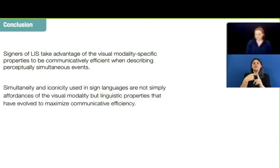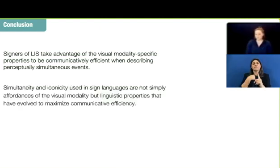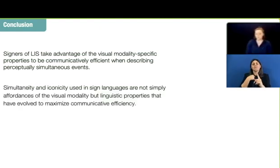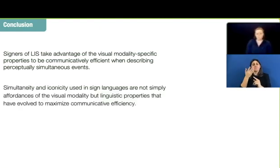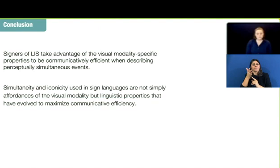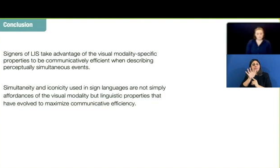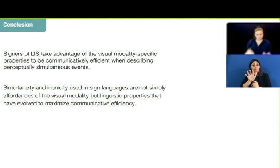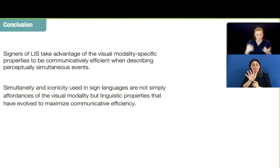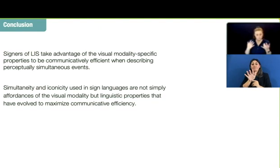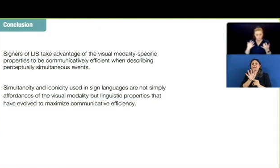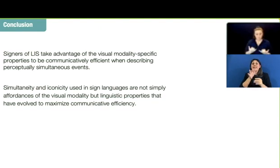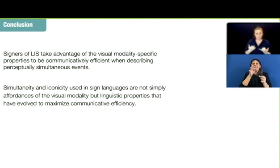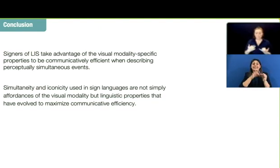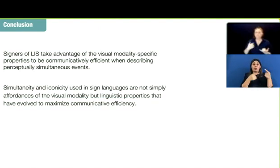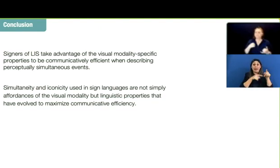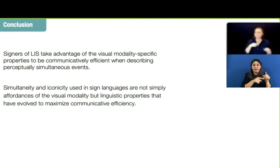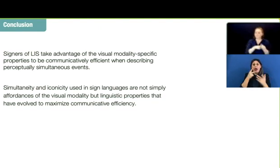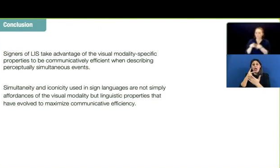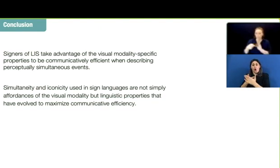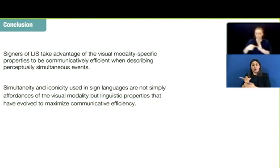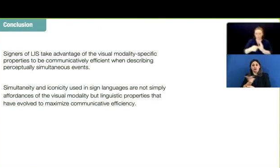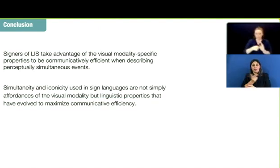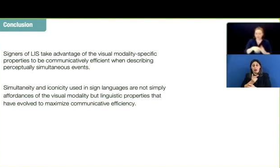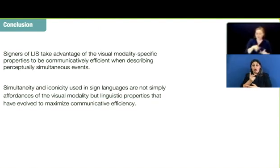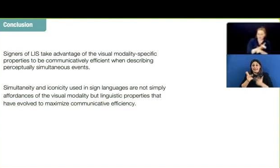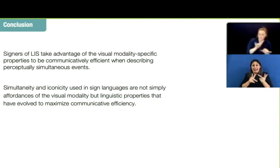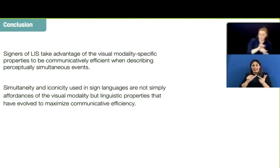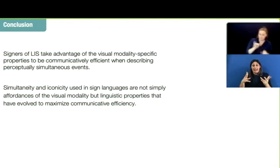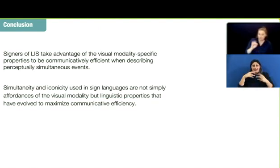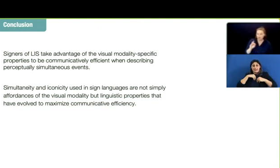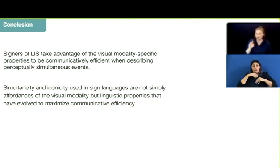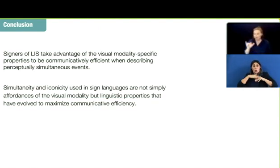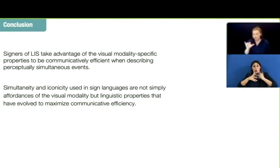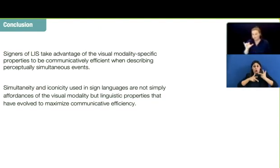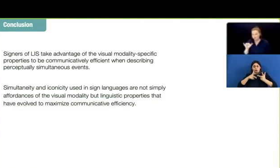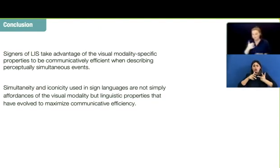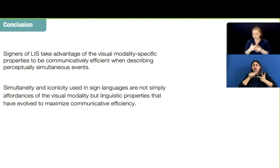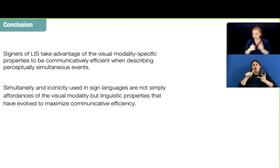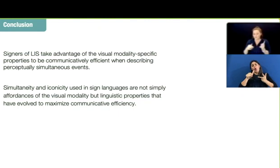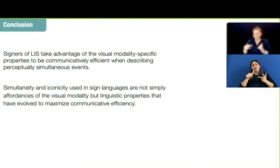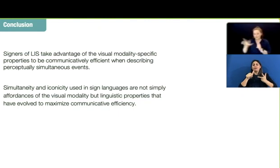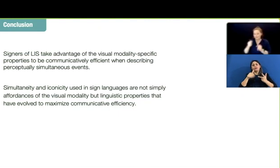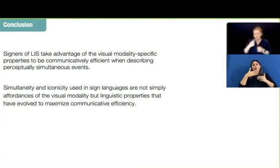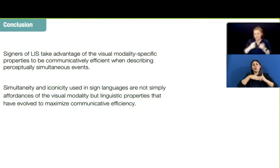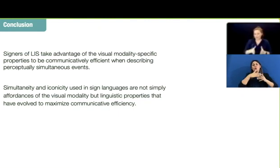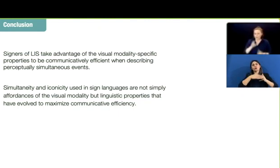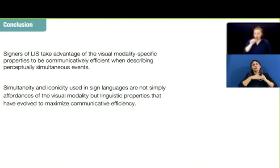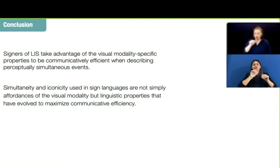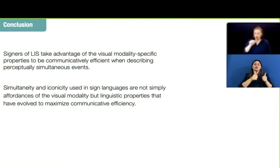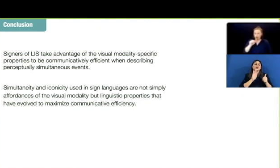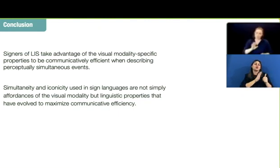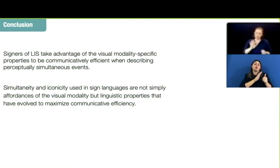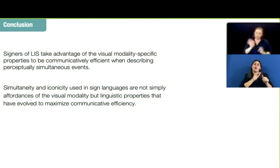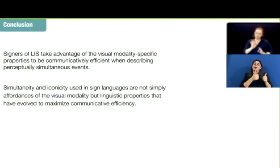Furthermore, I show that simultaneity and iconicity used by list signers are not simply affordances of the visual modality,